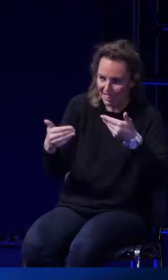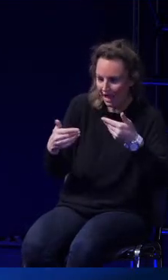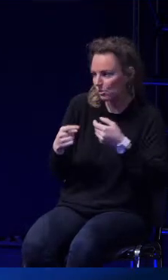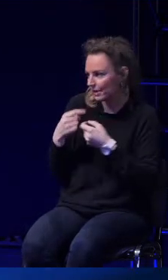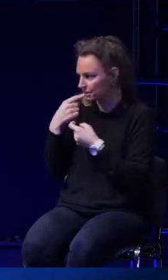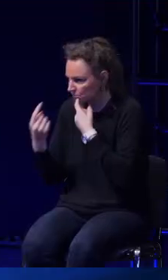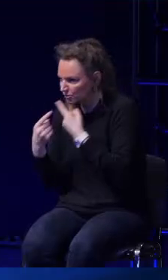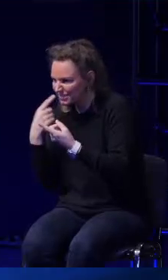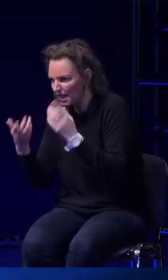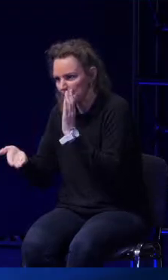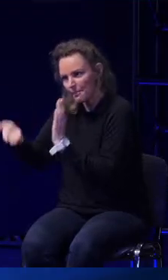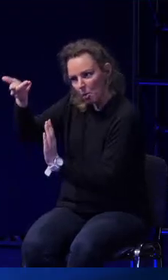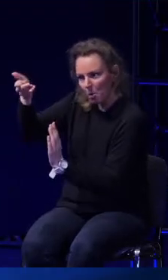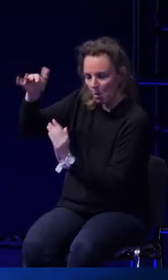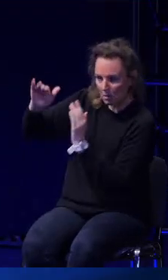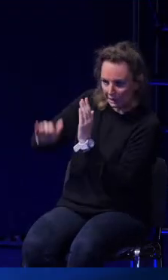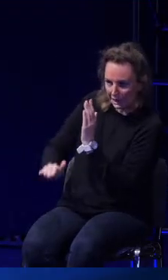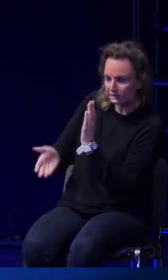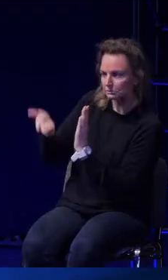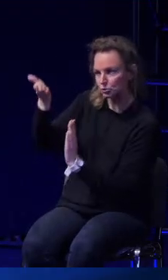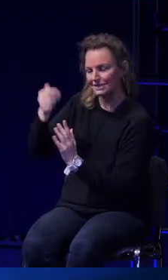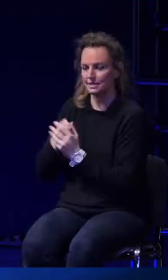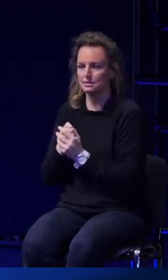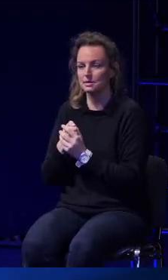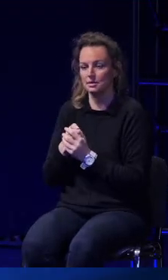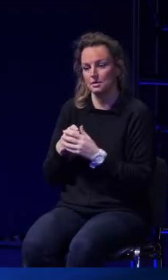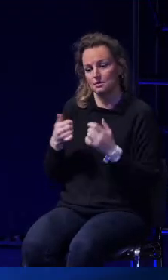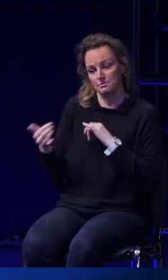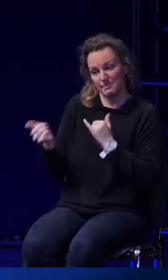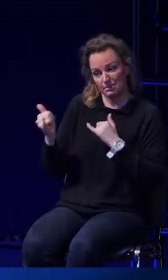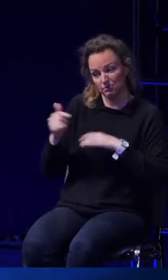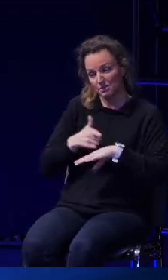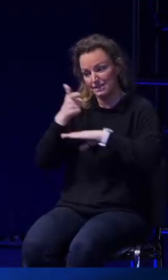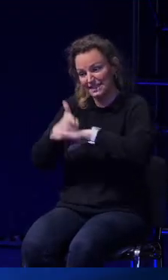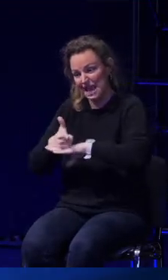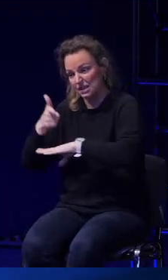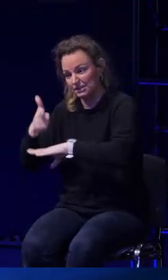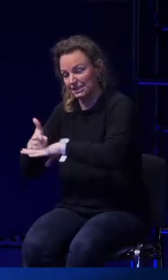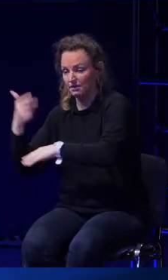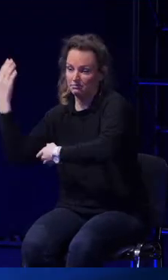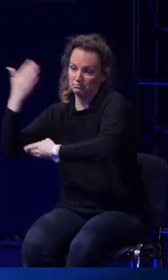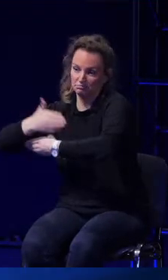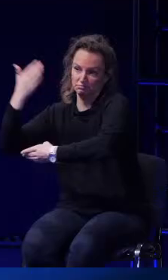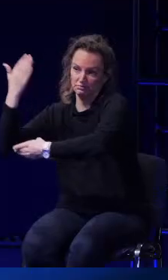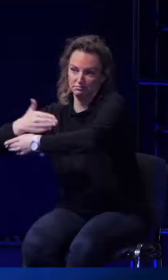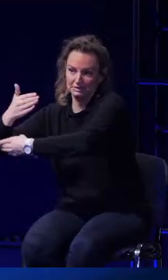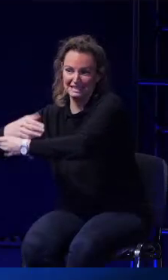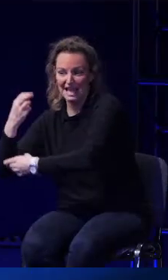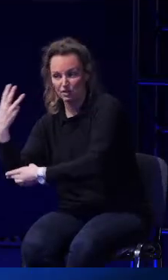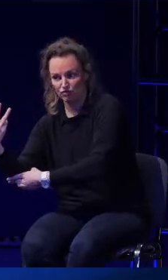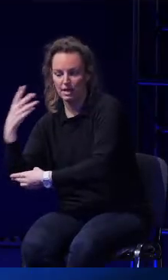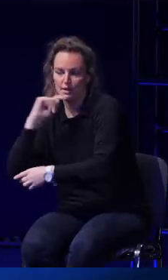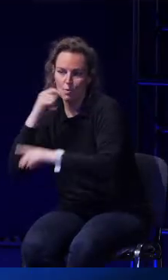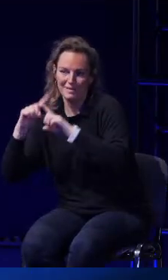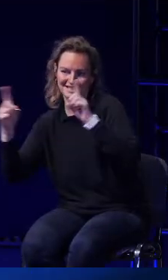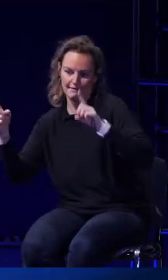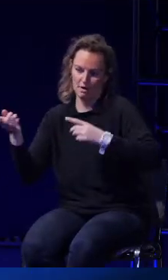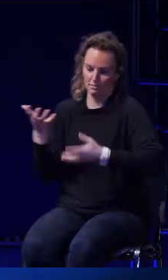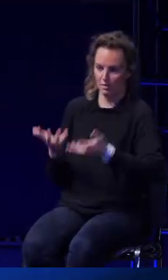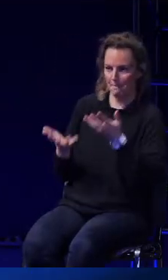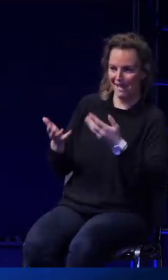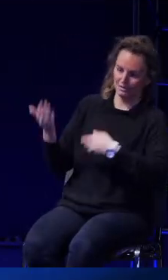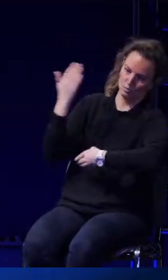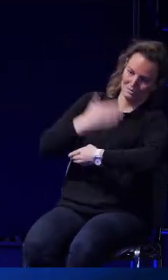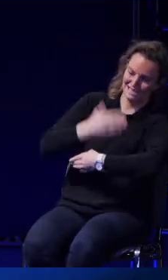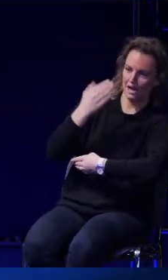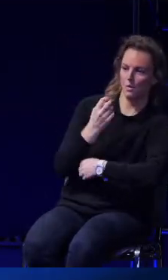But we will often get to take 3 and have quite a significantly different look to take 1. So then you're not working in